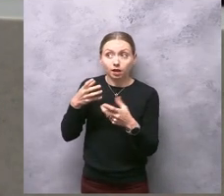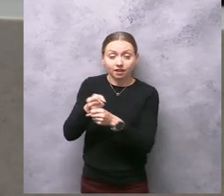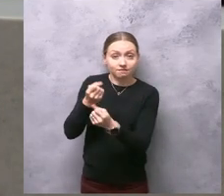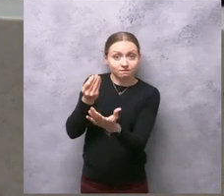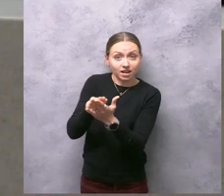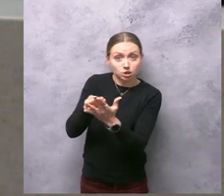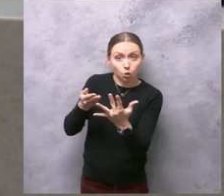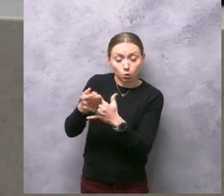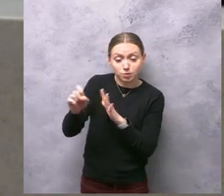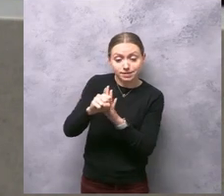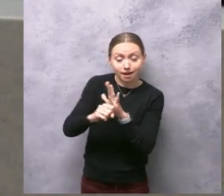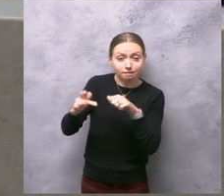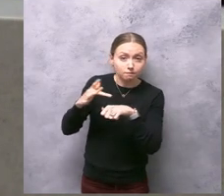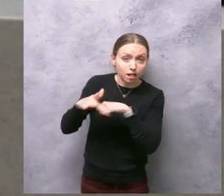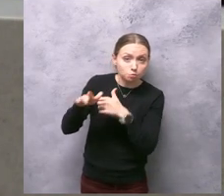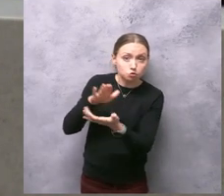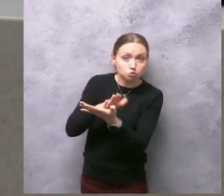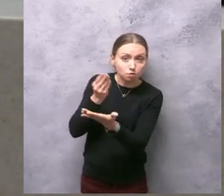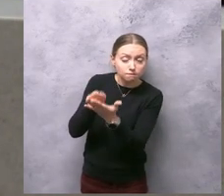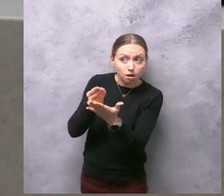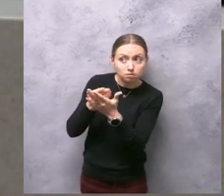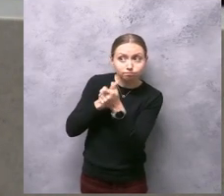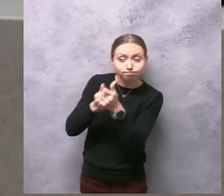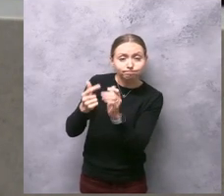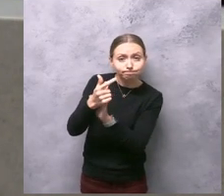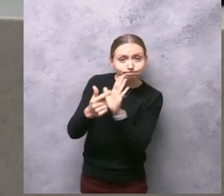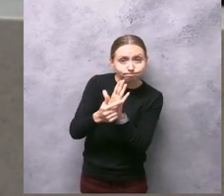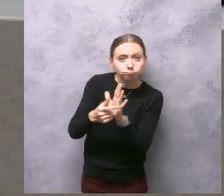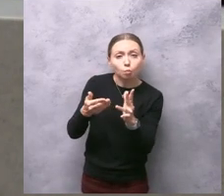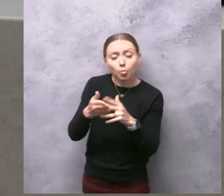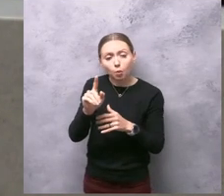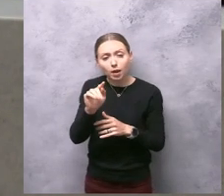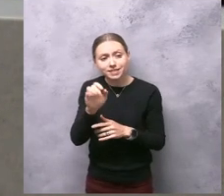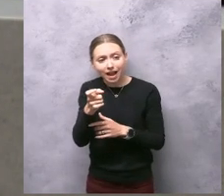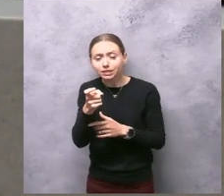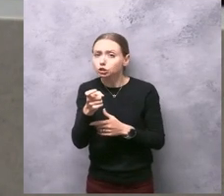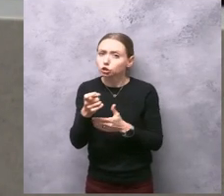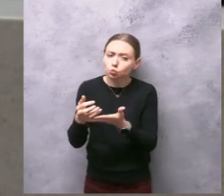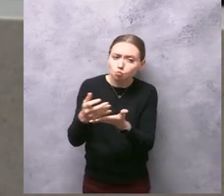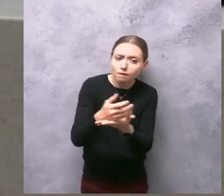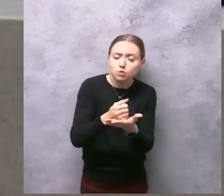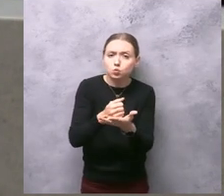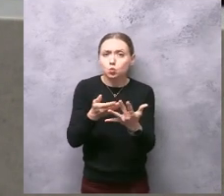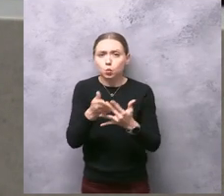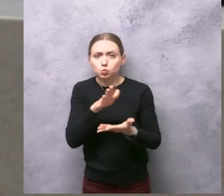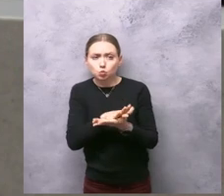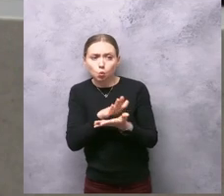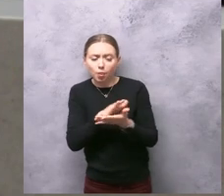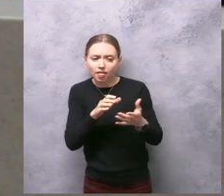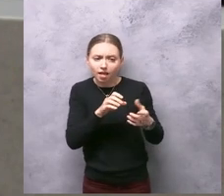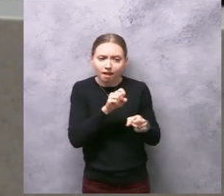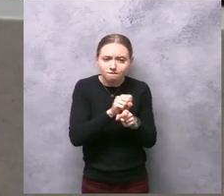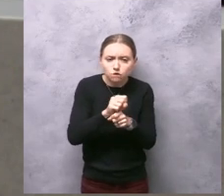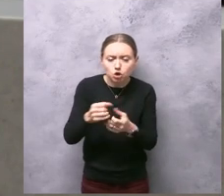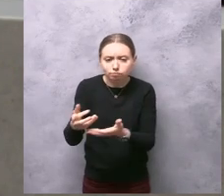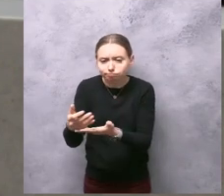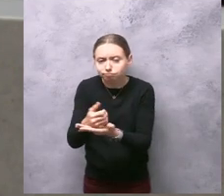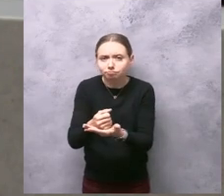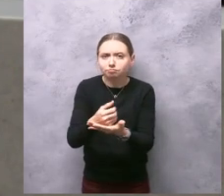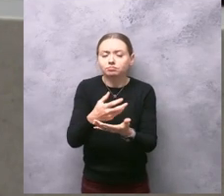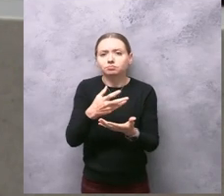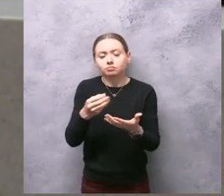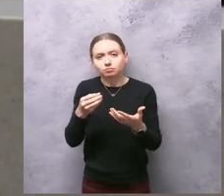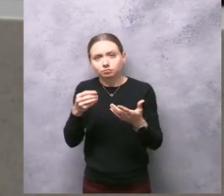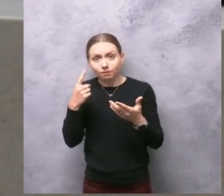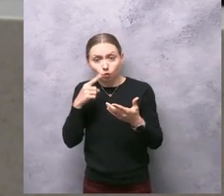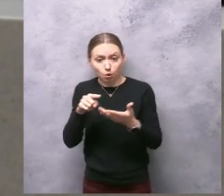state available school funds distributed in accordance with law, ad valorem tax revenue generated by local school district effort, and state funds appropriated for the purposes of public school